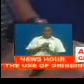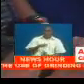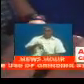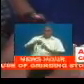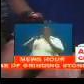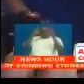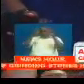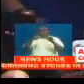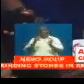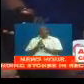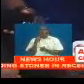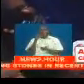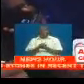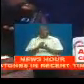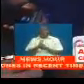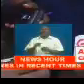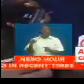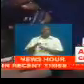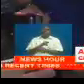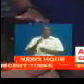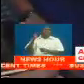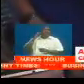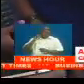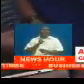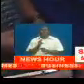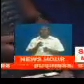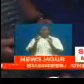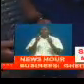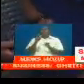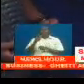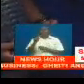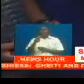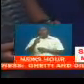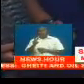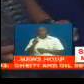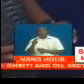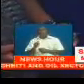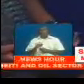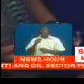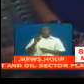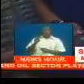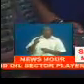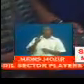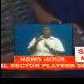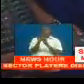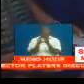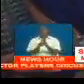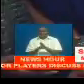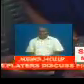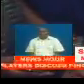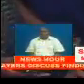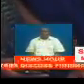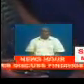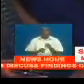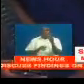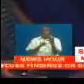in particular the Muslim caucus, to ensure the full adherence to the provisions of Articles 12, Section 2 of the 1992 Constitution